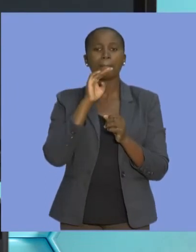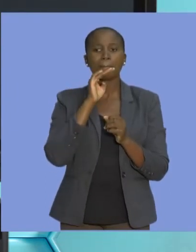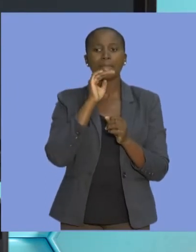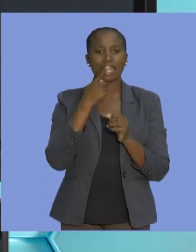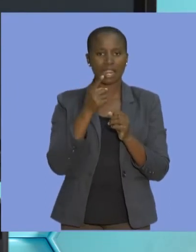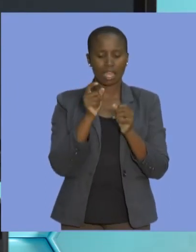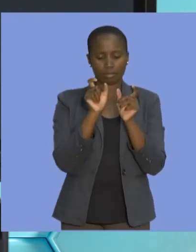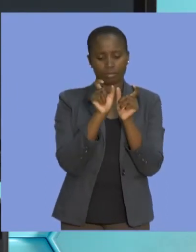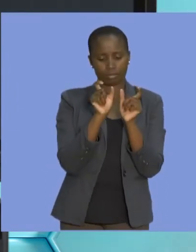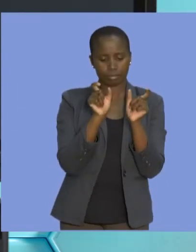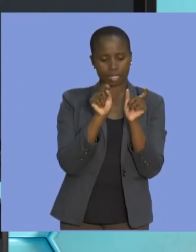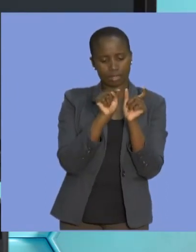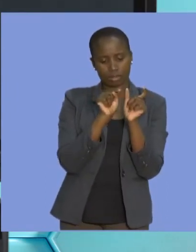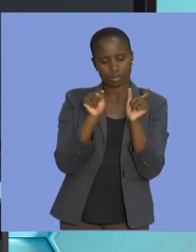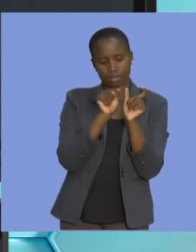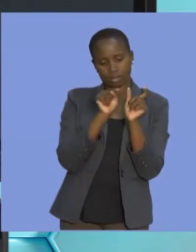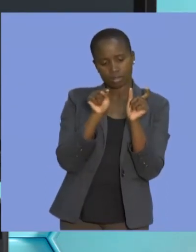distance between